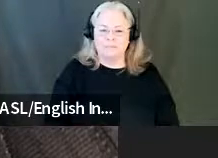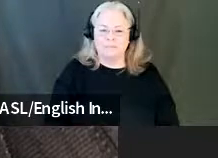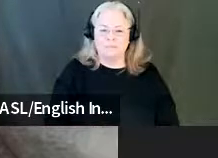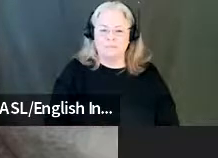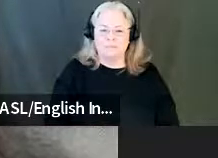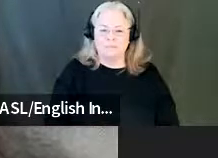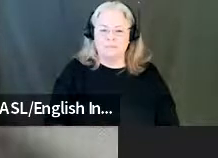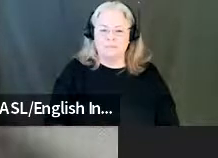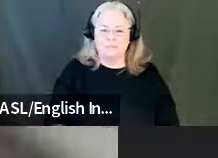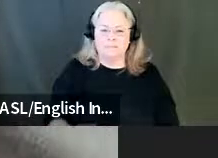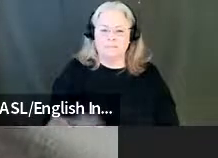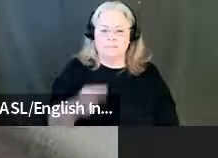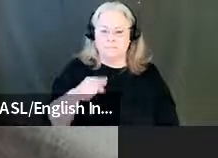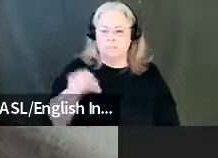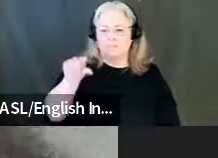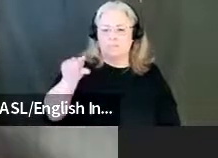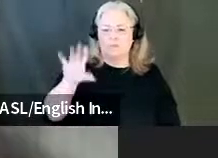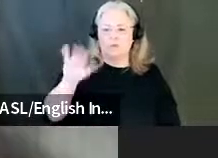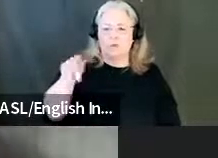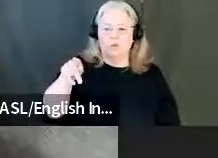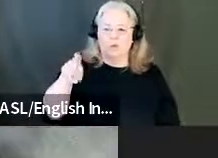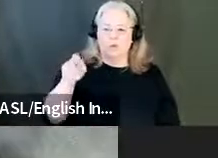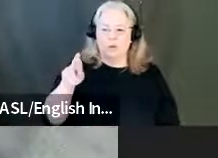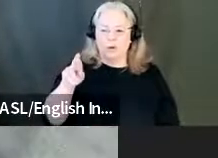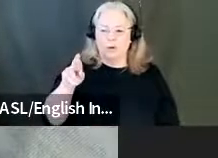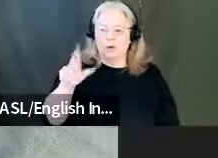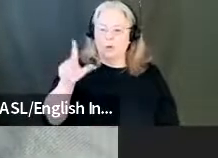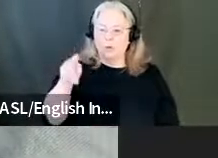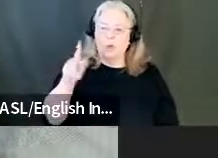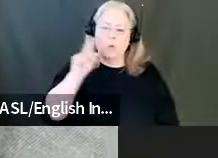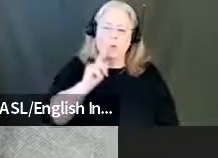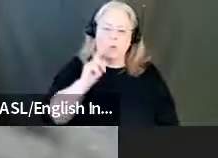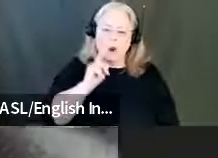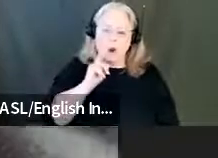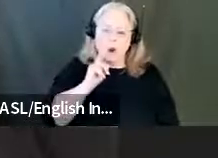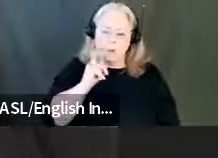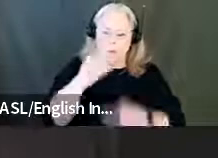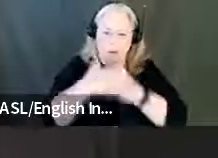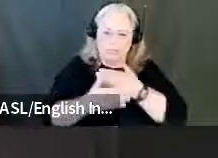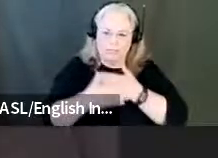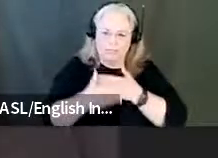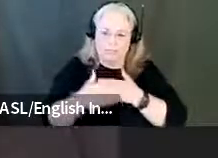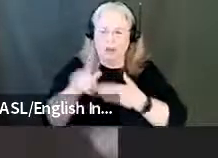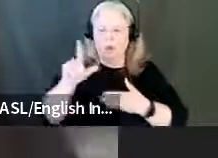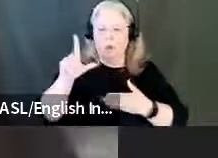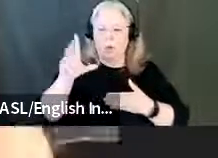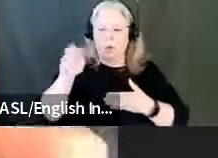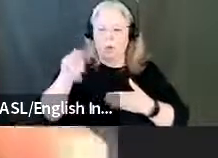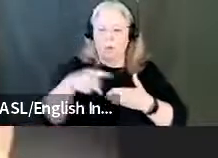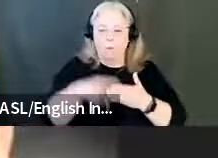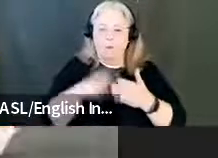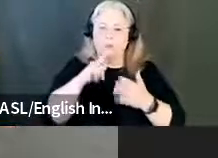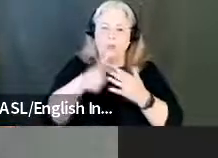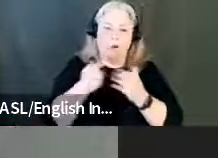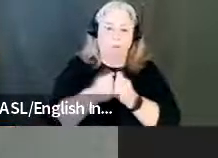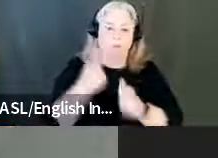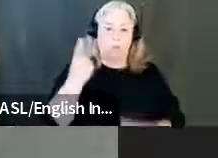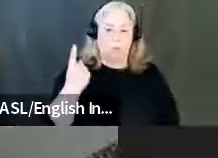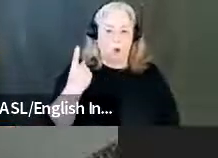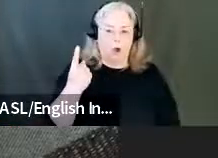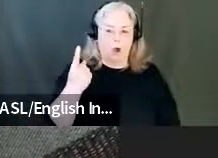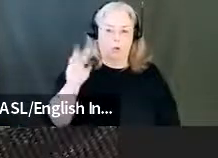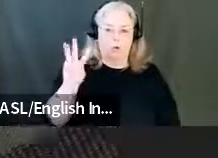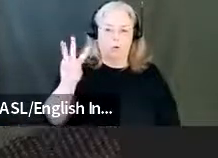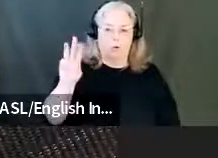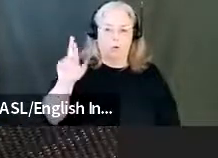X and gripper loop, rubber on one side, loop on the other. We're first going to start with our one wrap. And we